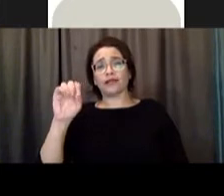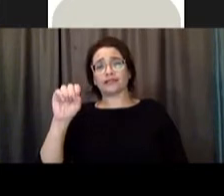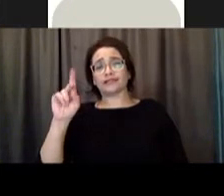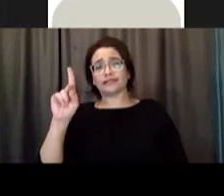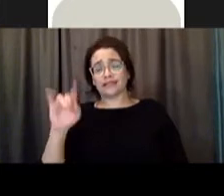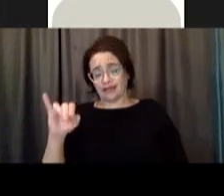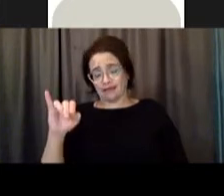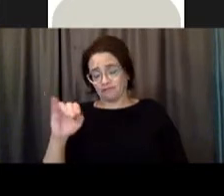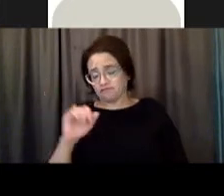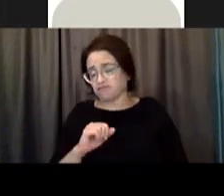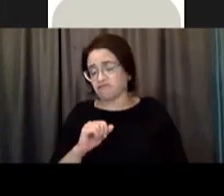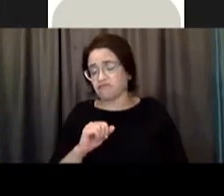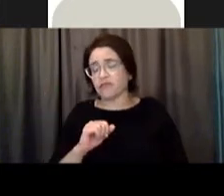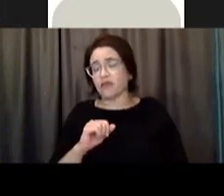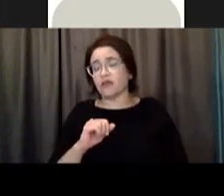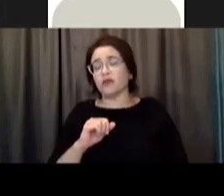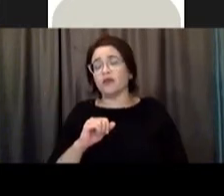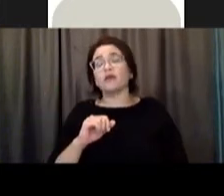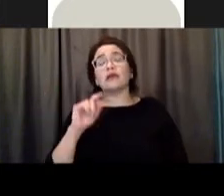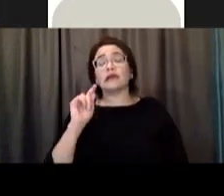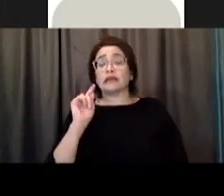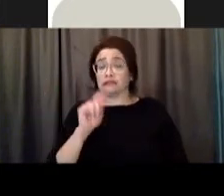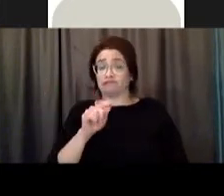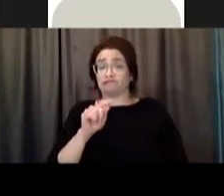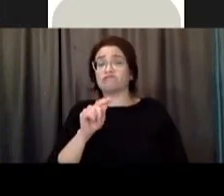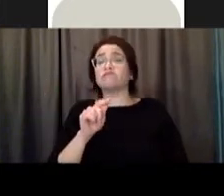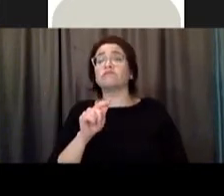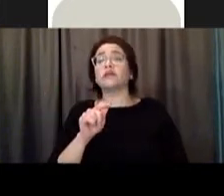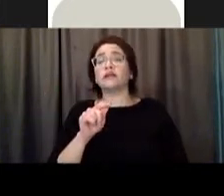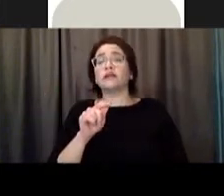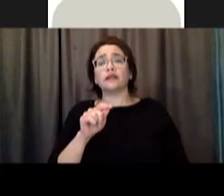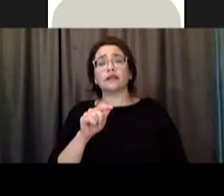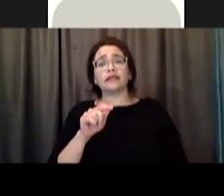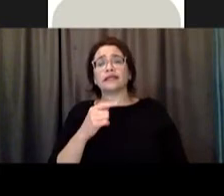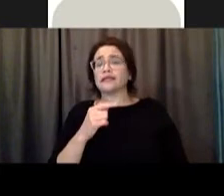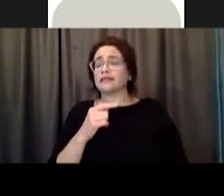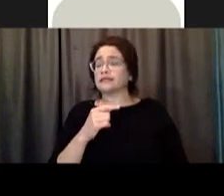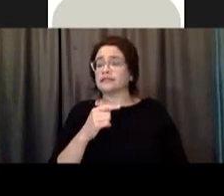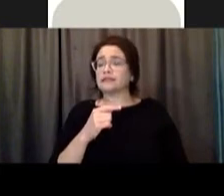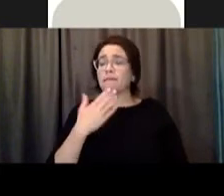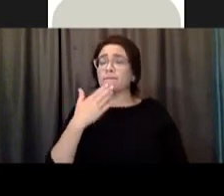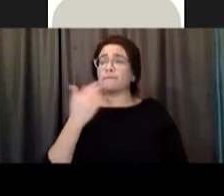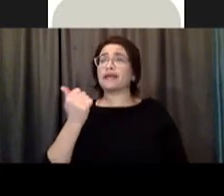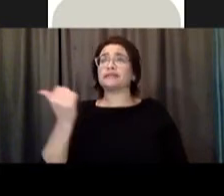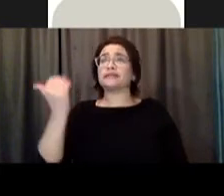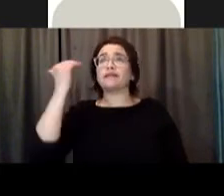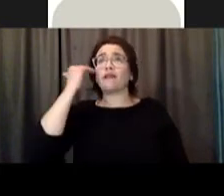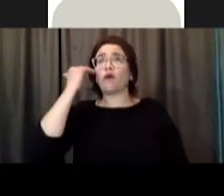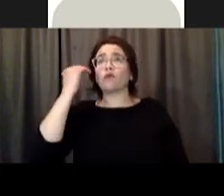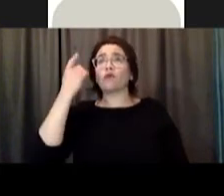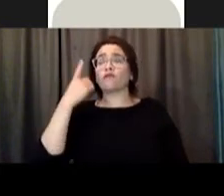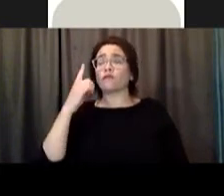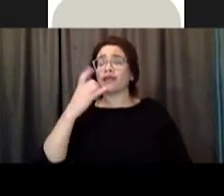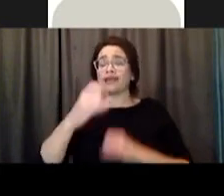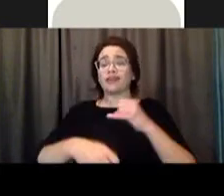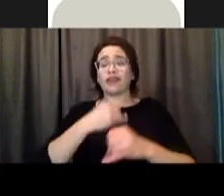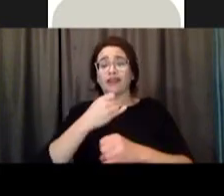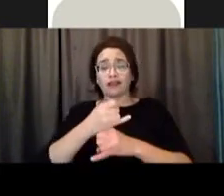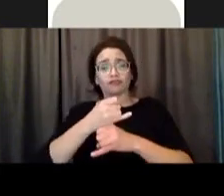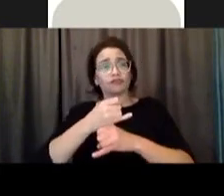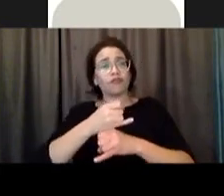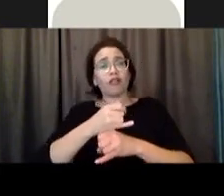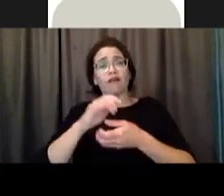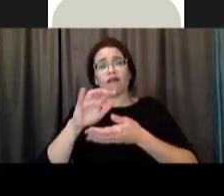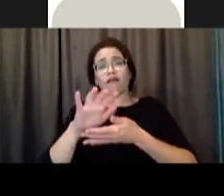Weekly, Mr. Novitskiy is perhaps best known for being an international award-winning documentary filmmaker committed